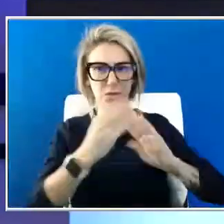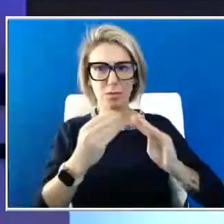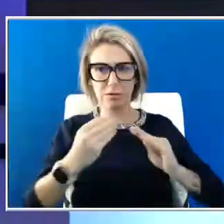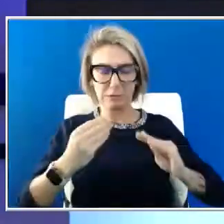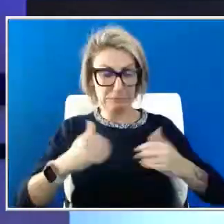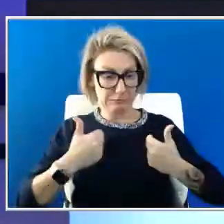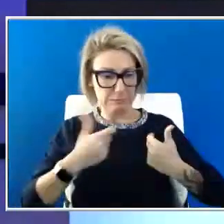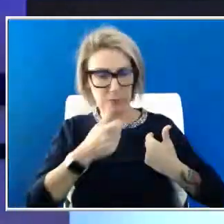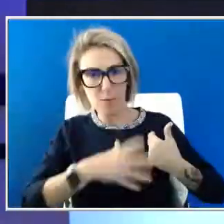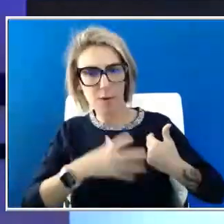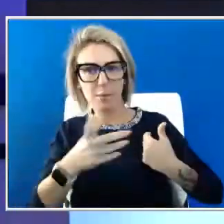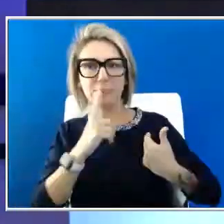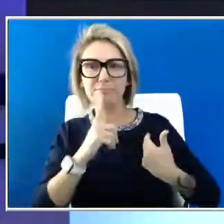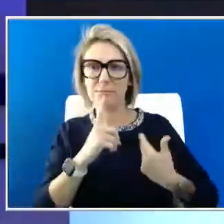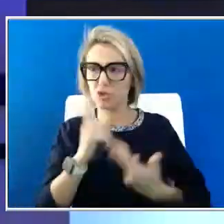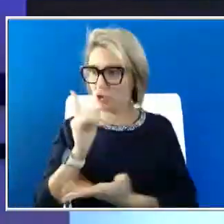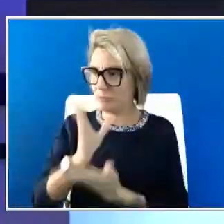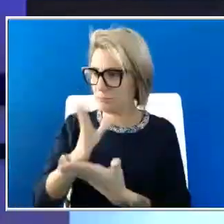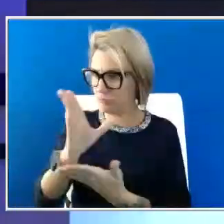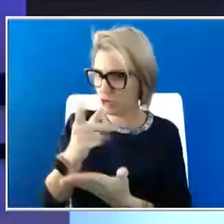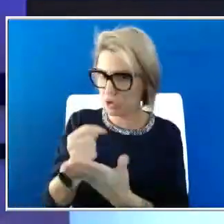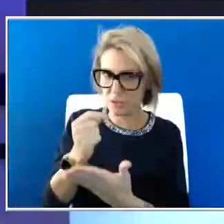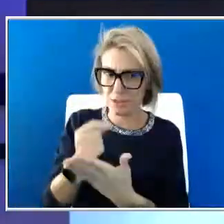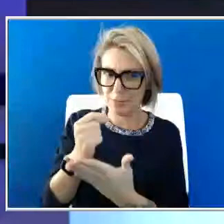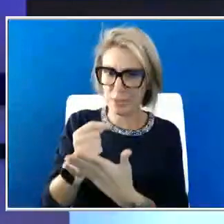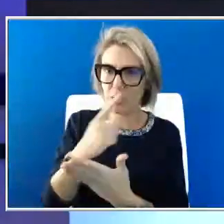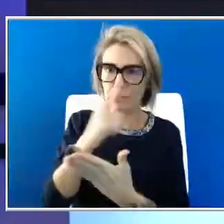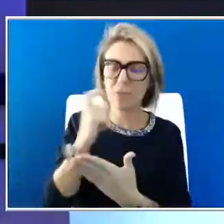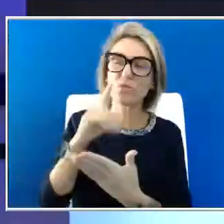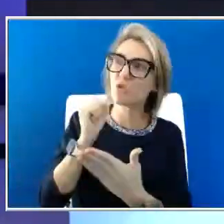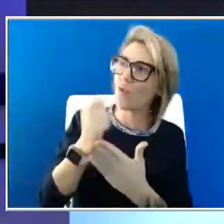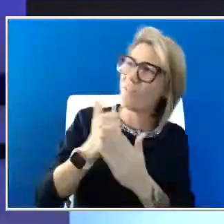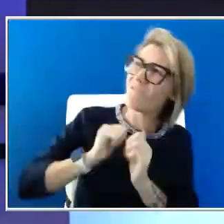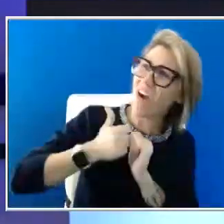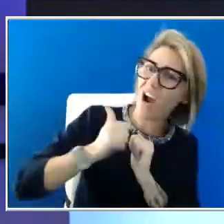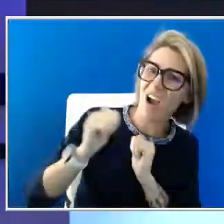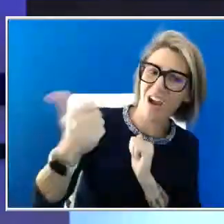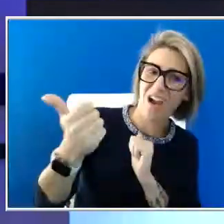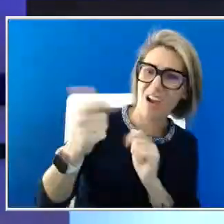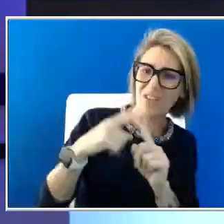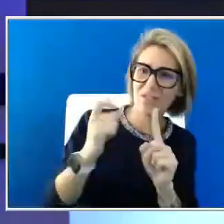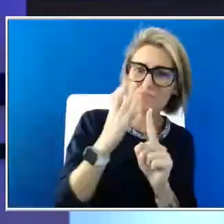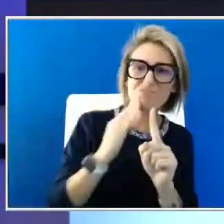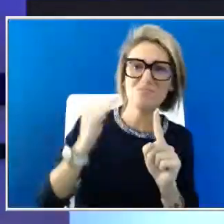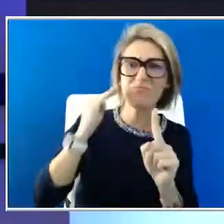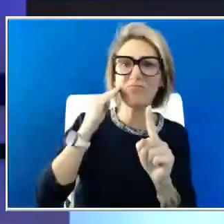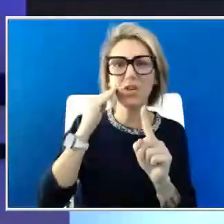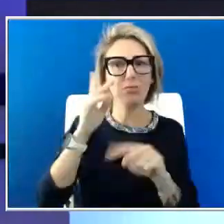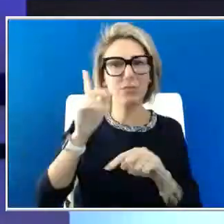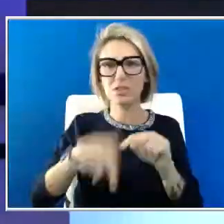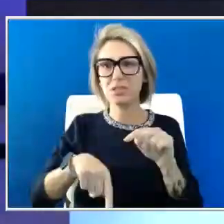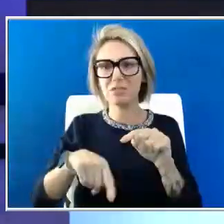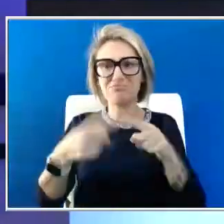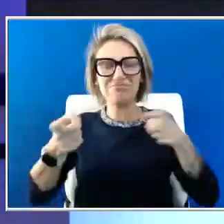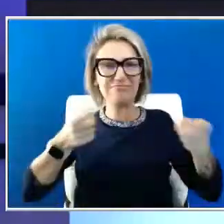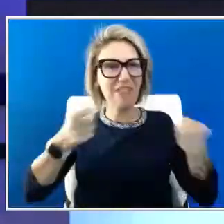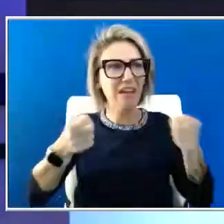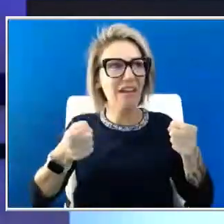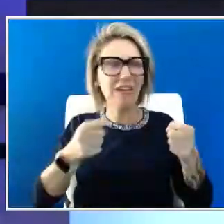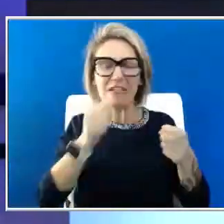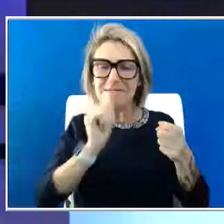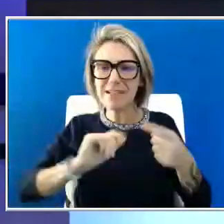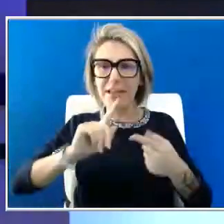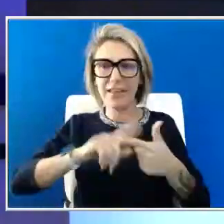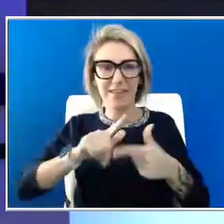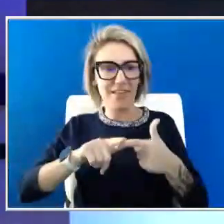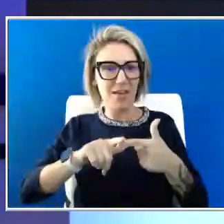actually stopped her therapy because it was so far from home, and she just couldn't handle it. And then when we opened our center, she